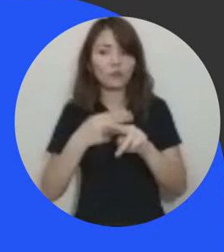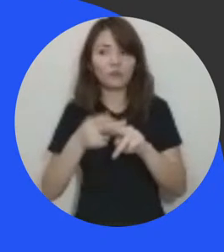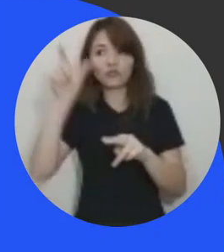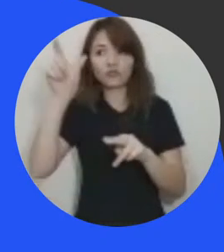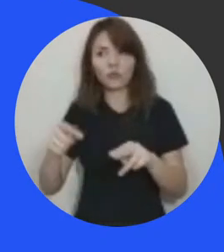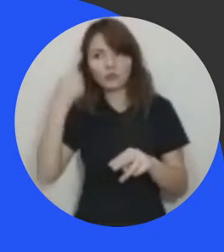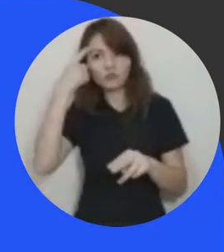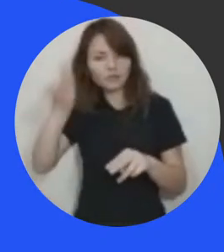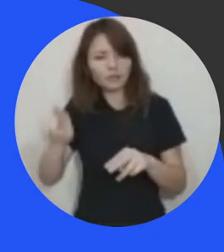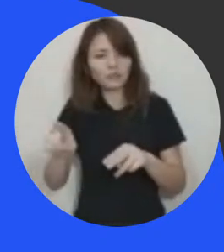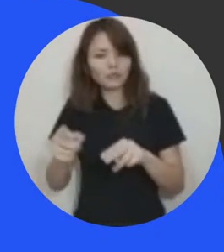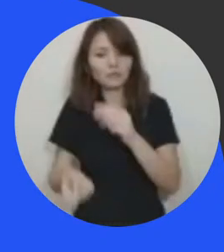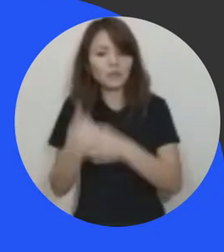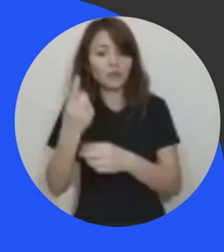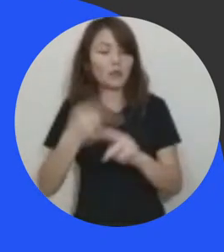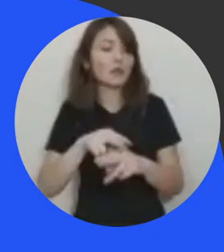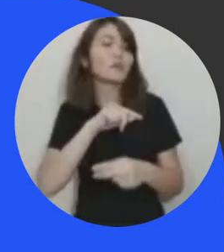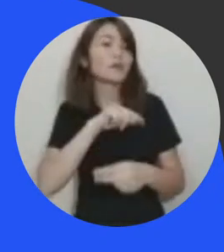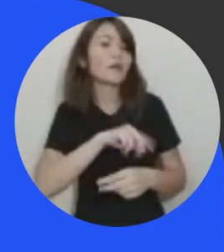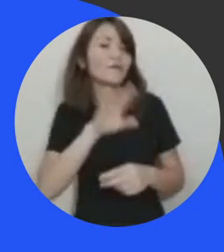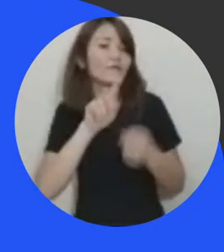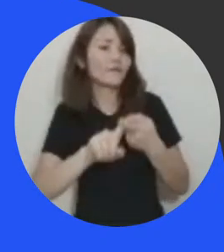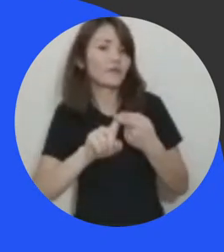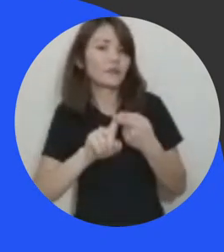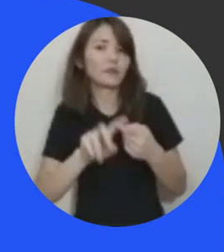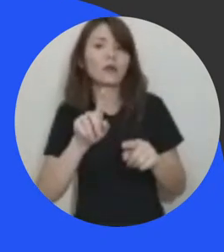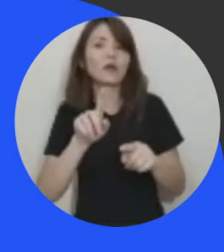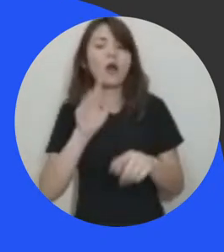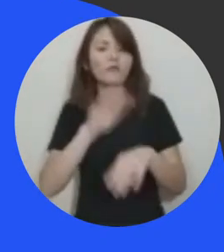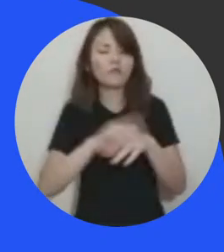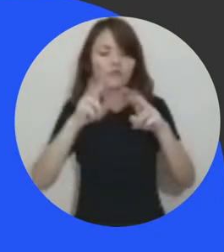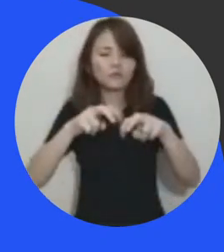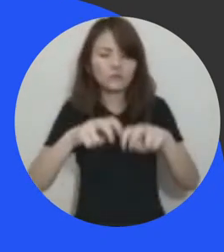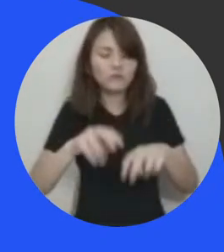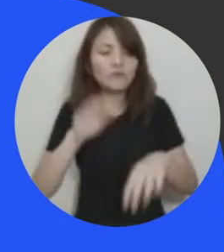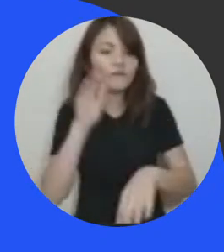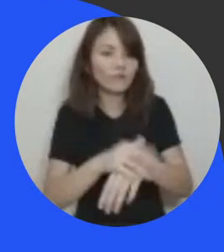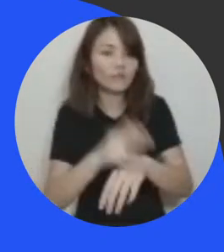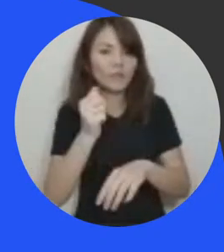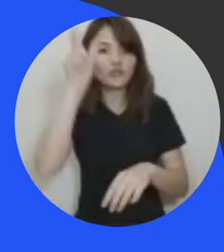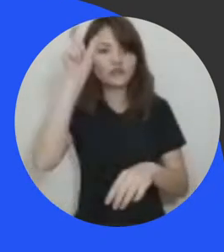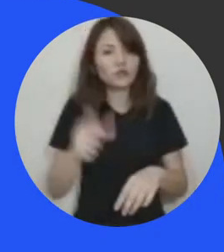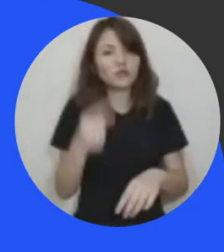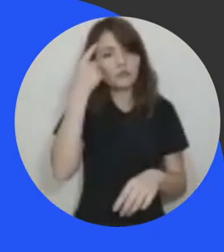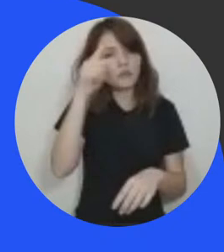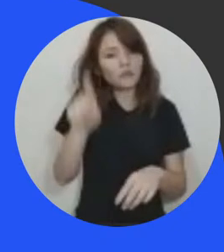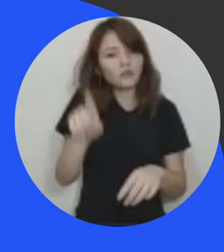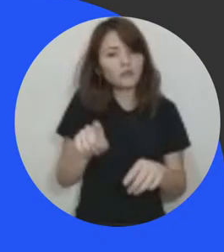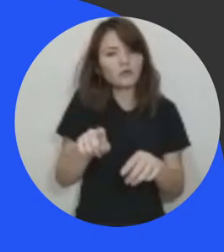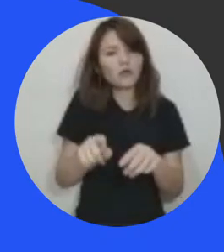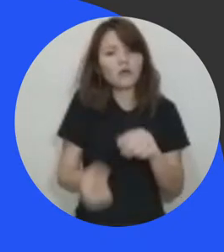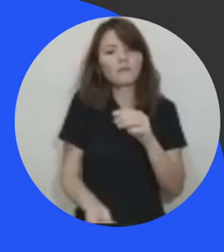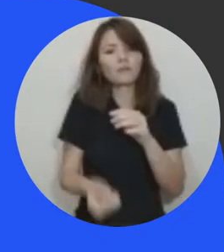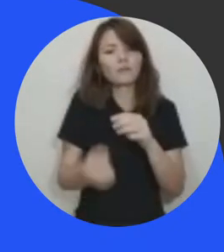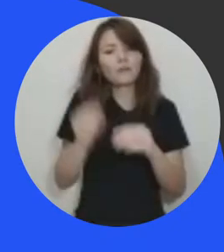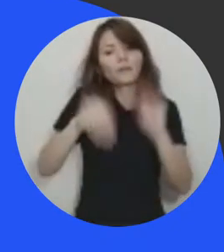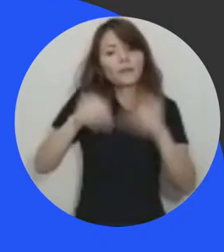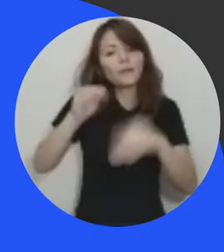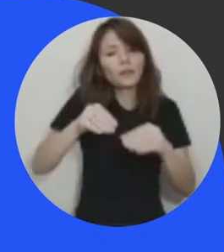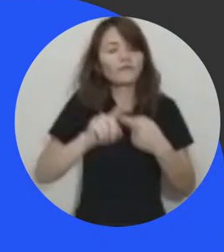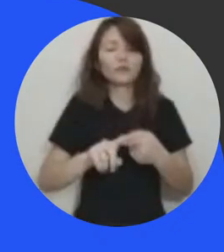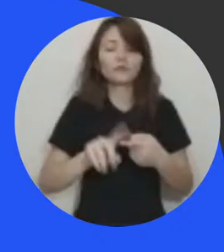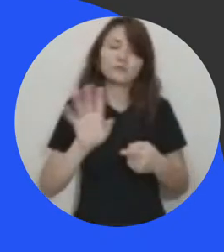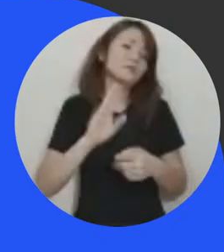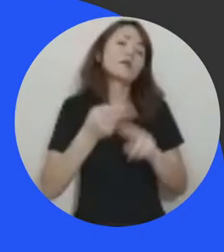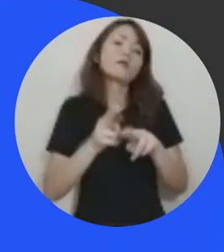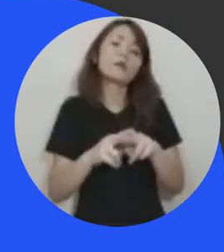virus is not man-made, and this appears very much to be a species jump where the virus has been in a different species and it has